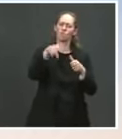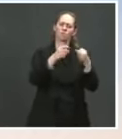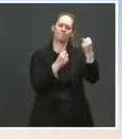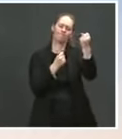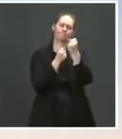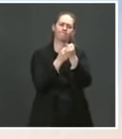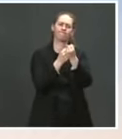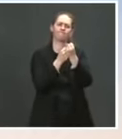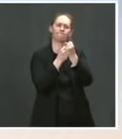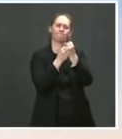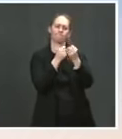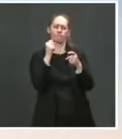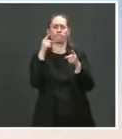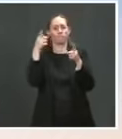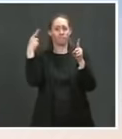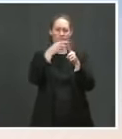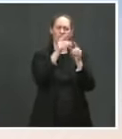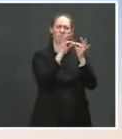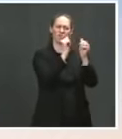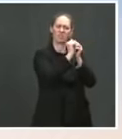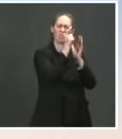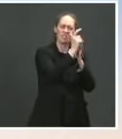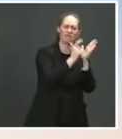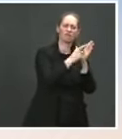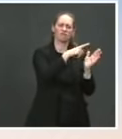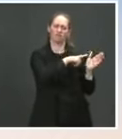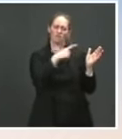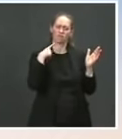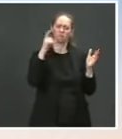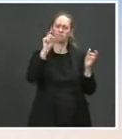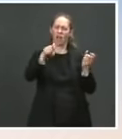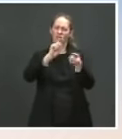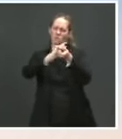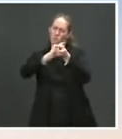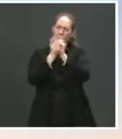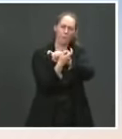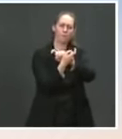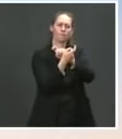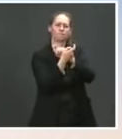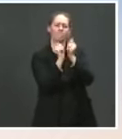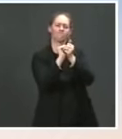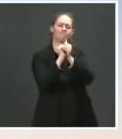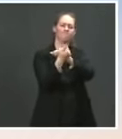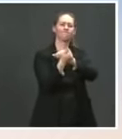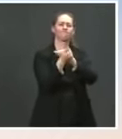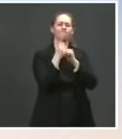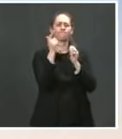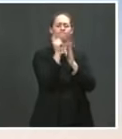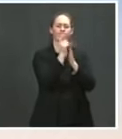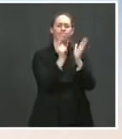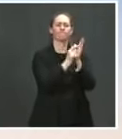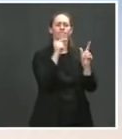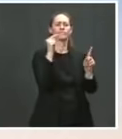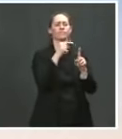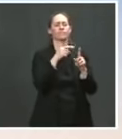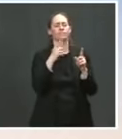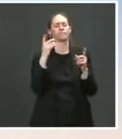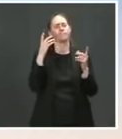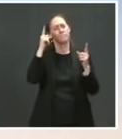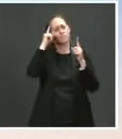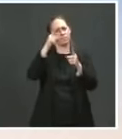through legislation that can put in place permanent reforms. And he will continue to elevate and talk about the need to address these issues across the